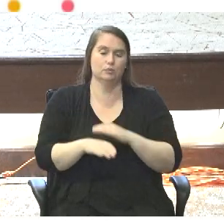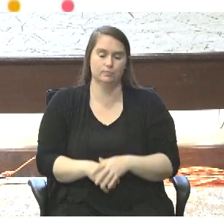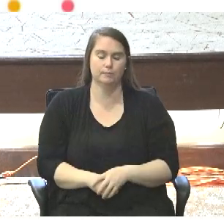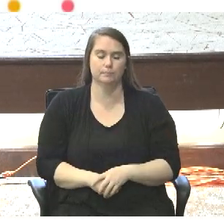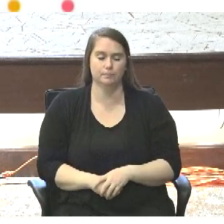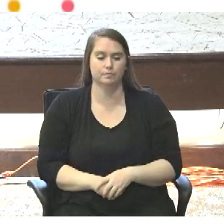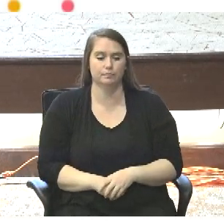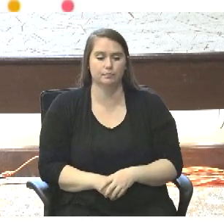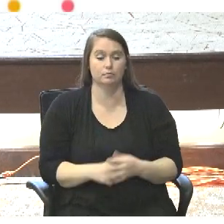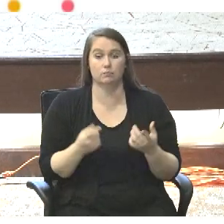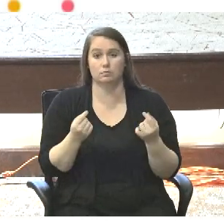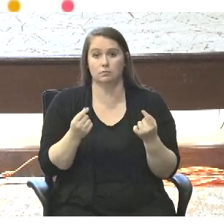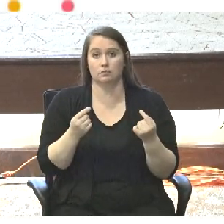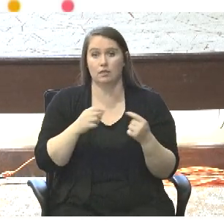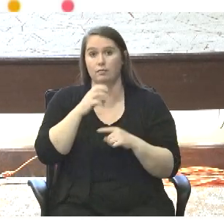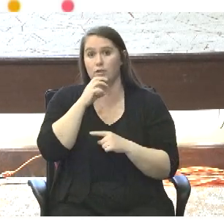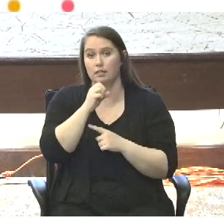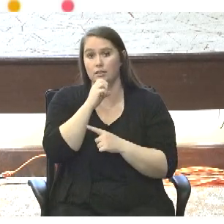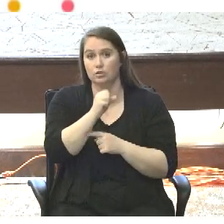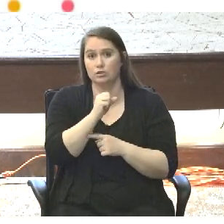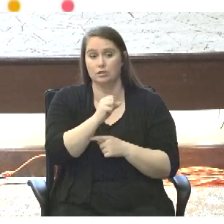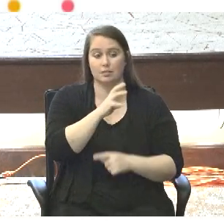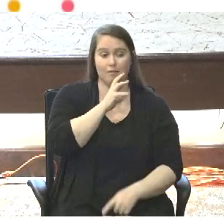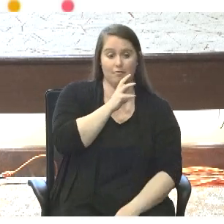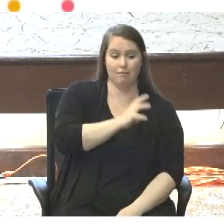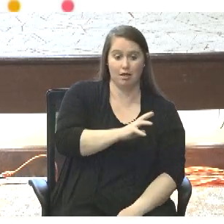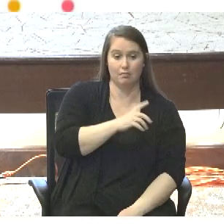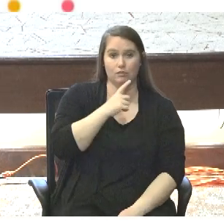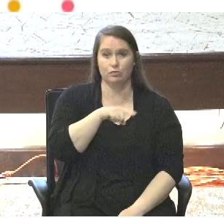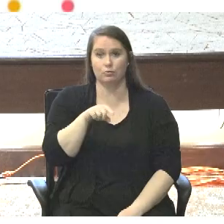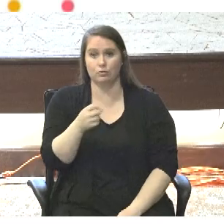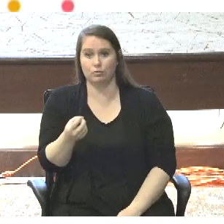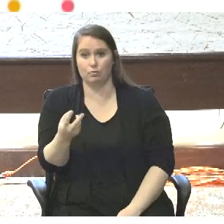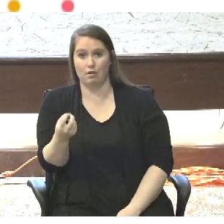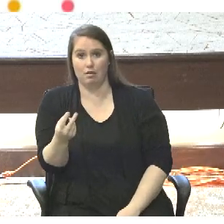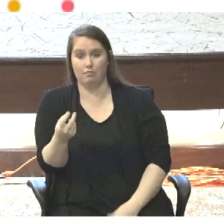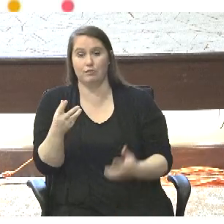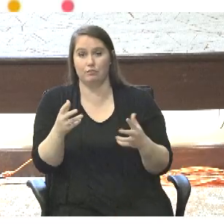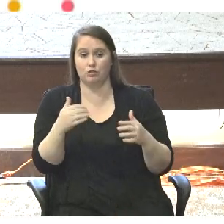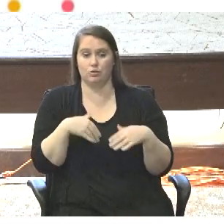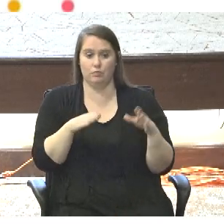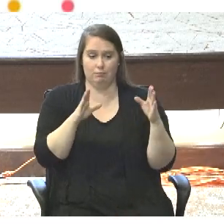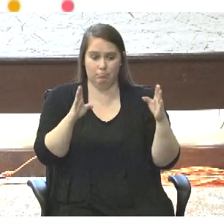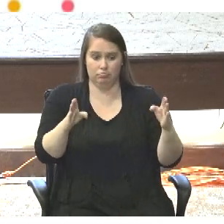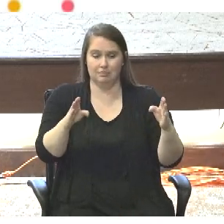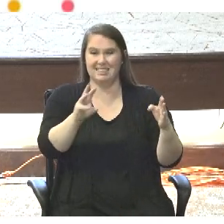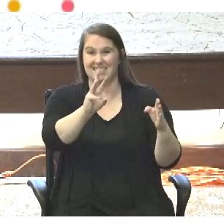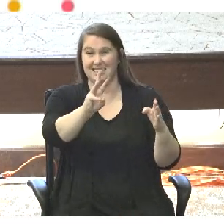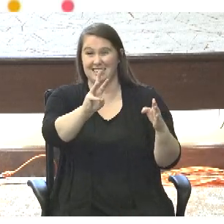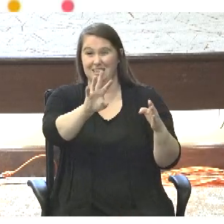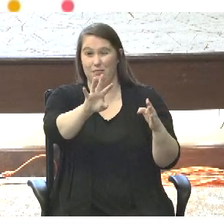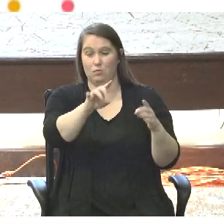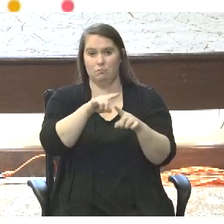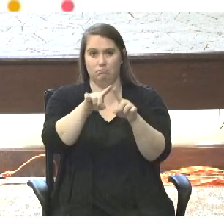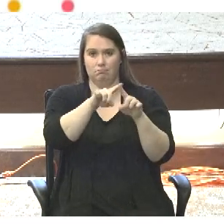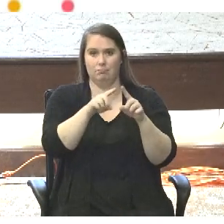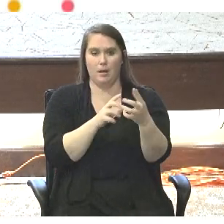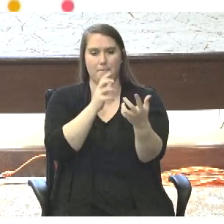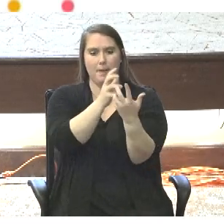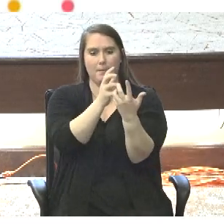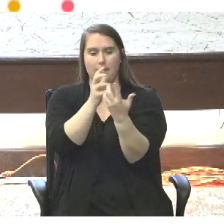be said in looking at it for ages 5 to 12. We currently are slotted for 64 different ADA